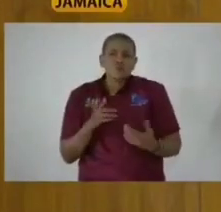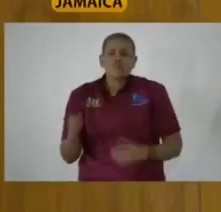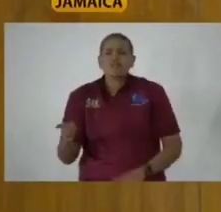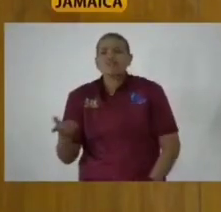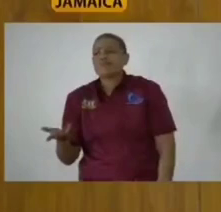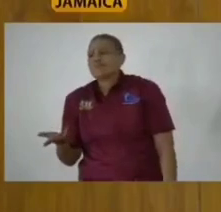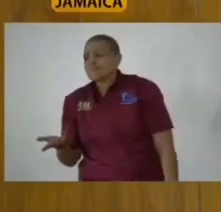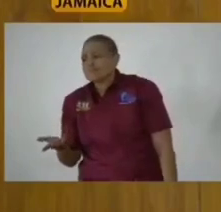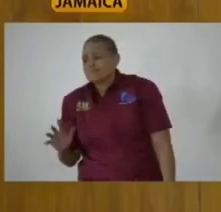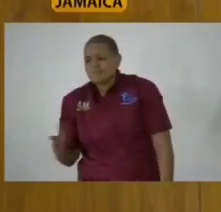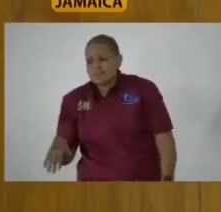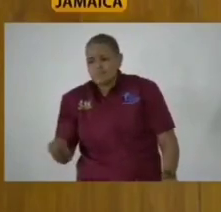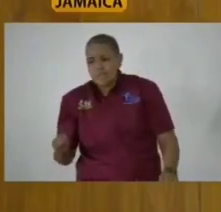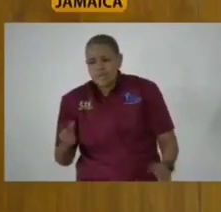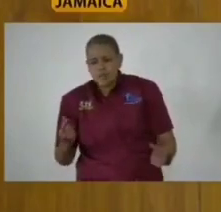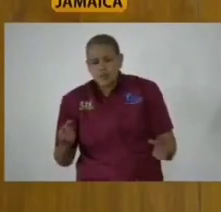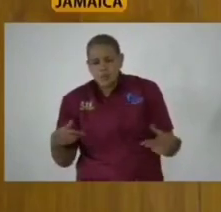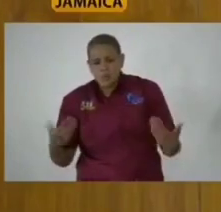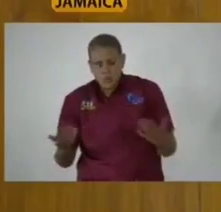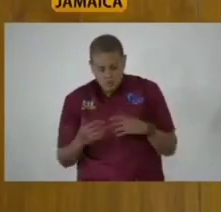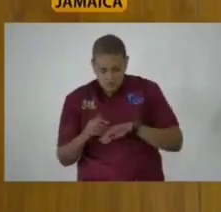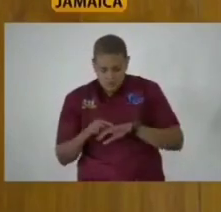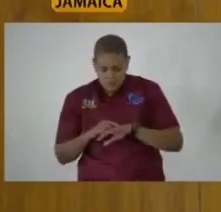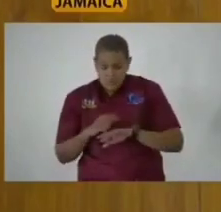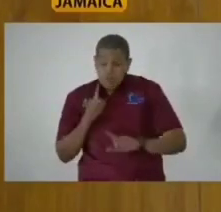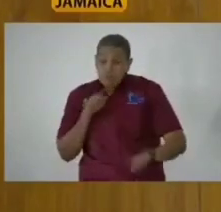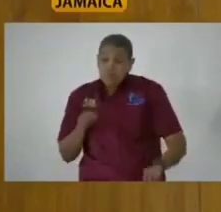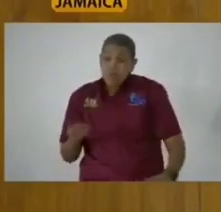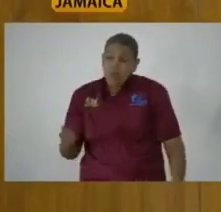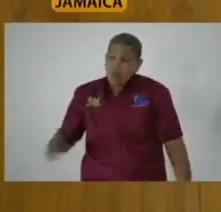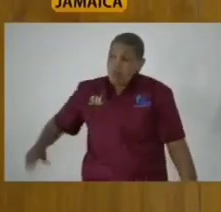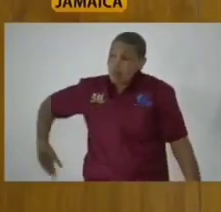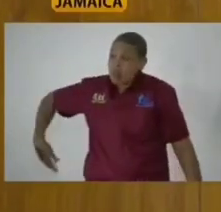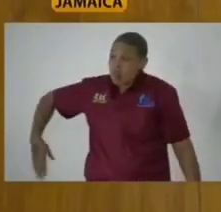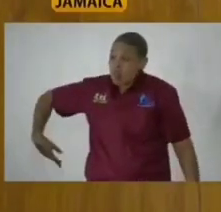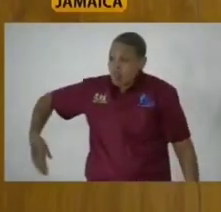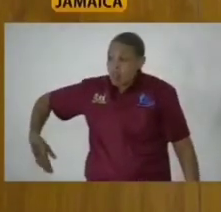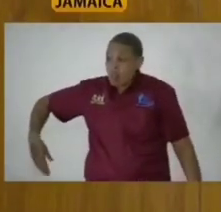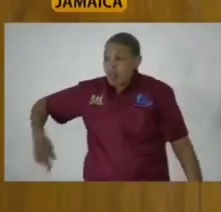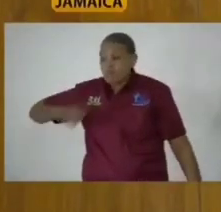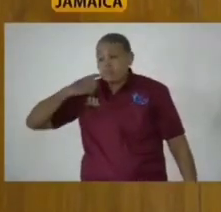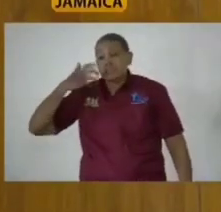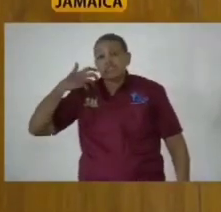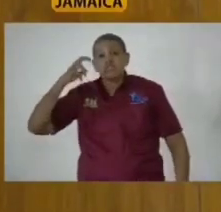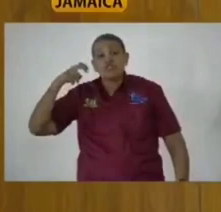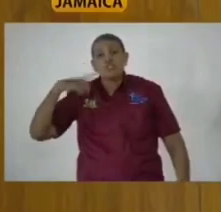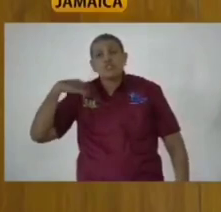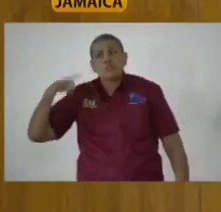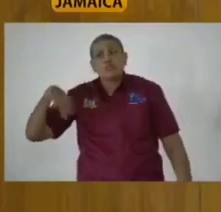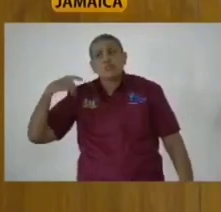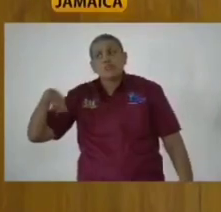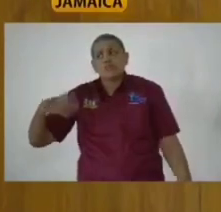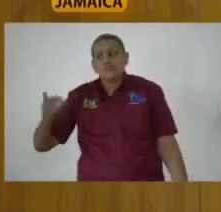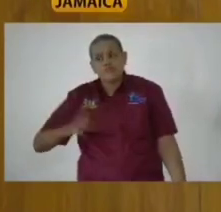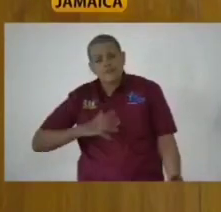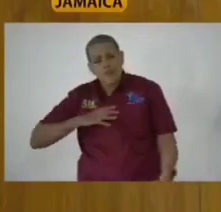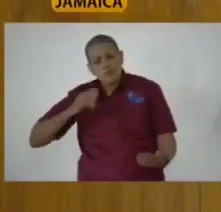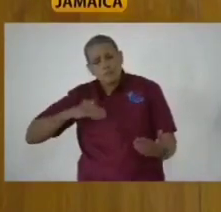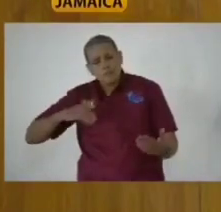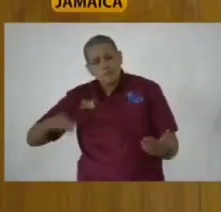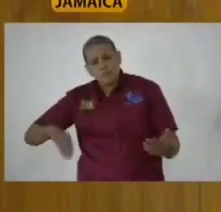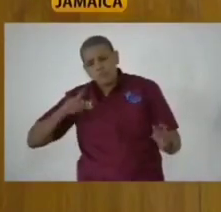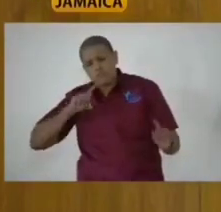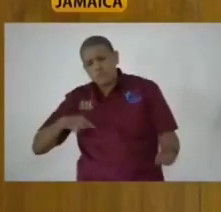being taken. I didn't get a response. These were serious issues which I wanted a formal response to, and I still